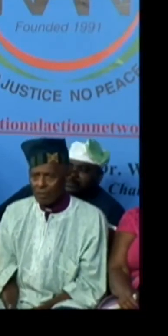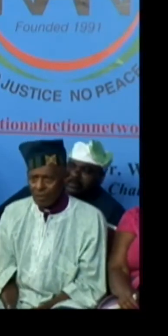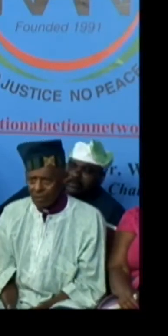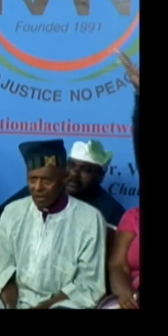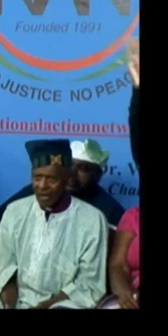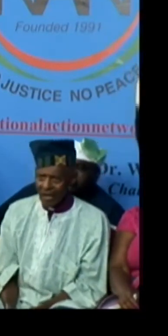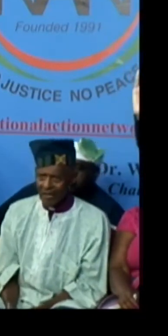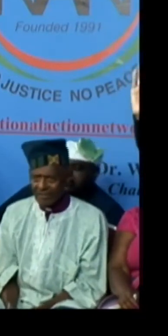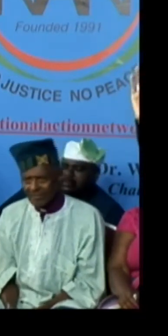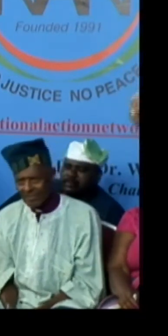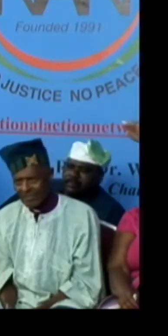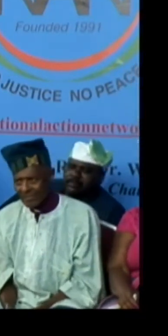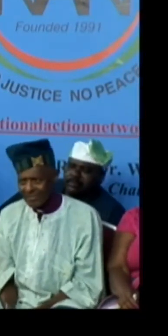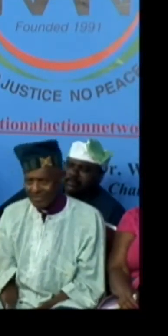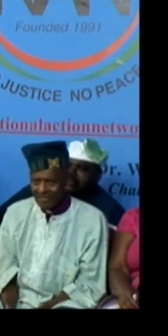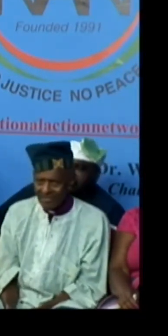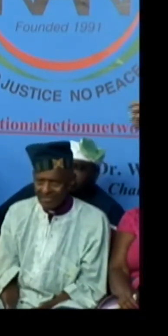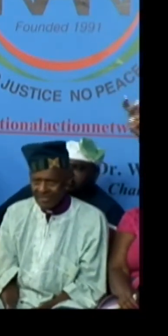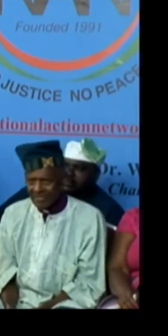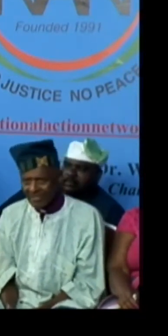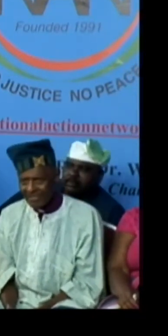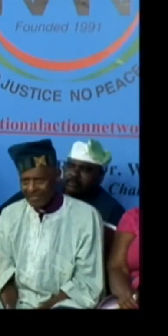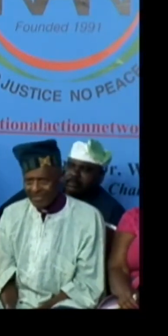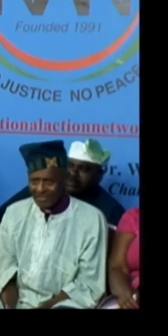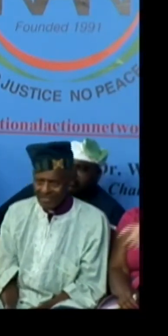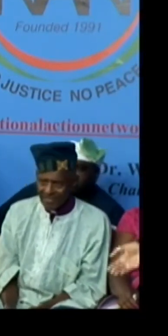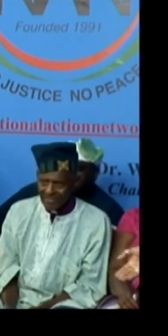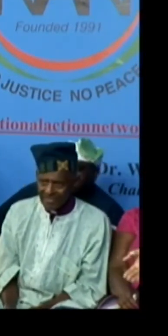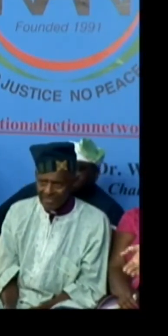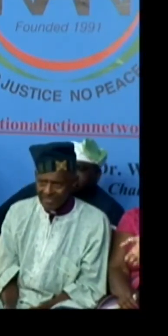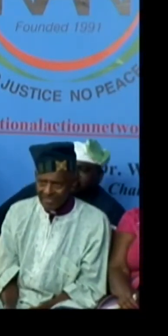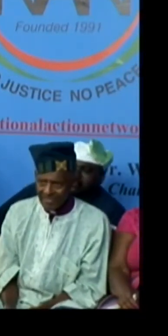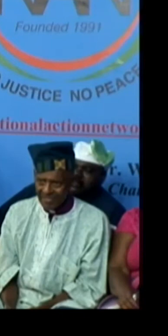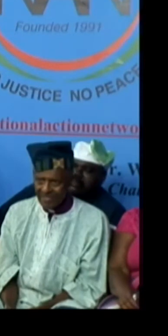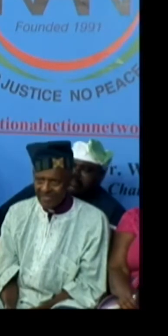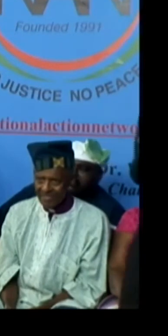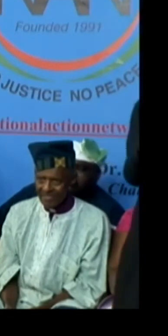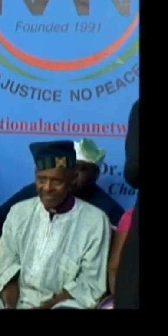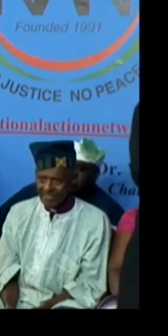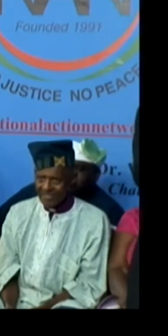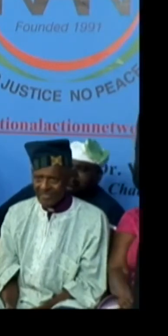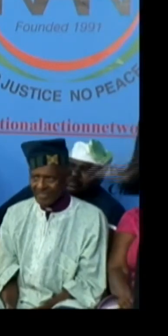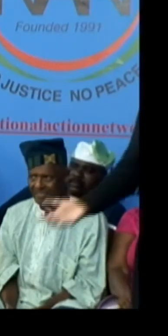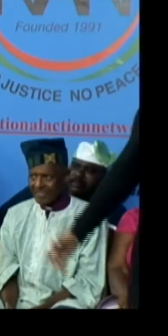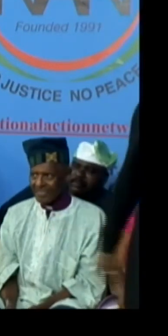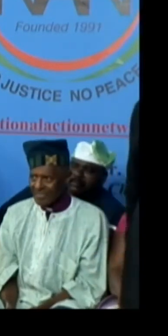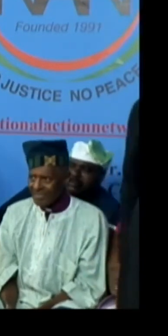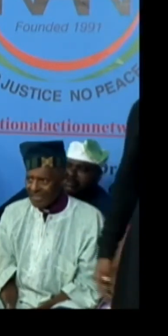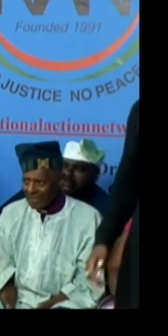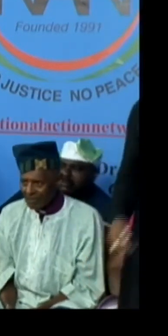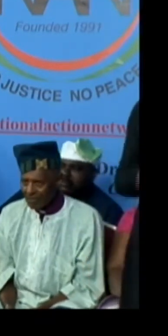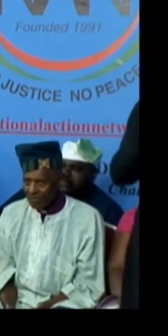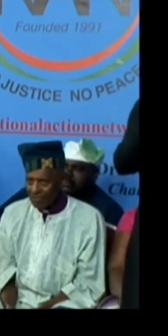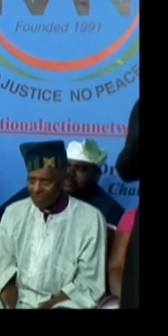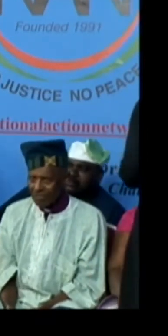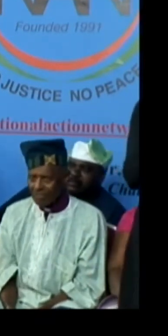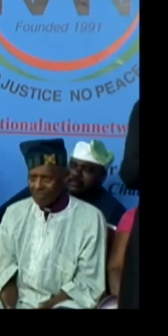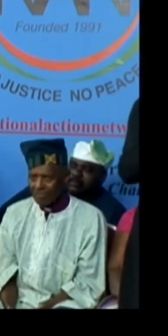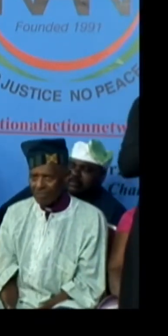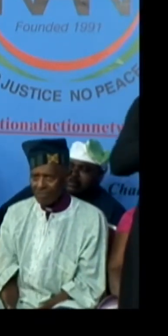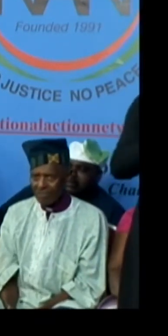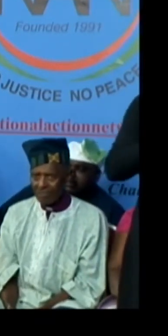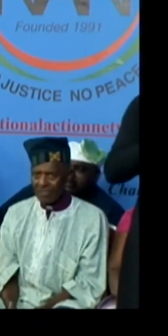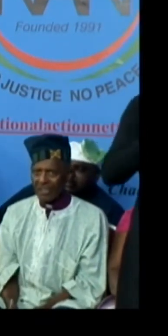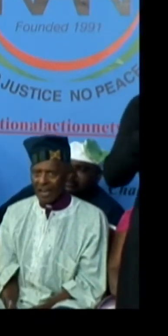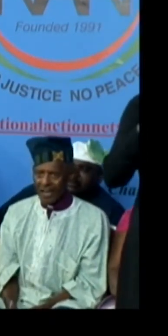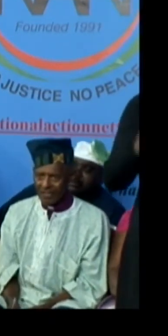the script. You think you're there to stop us, but you're there to show the strength that if